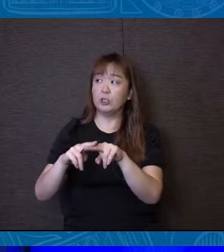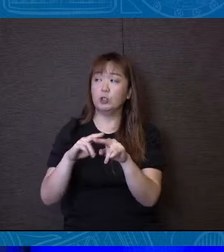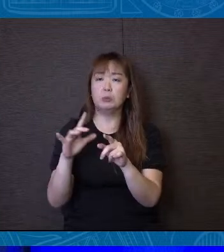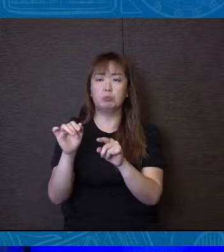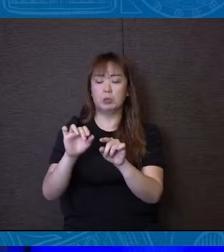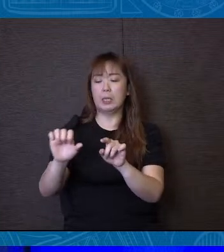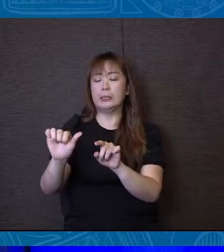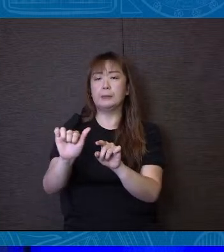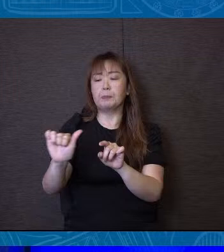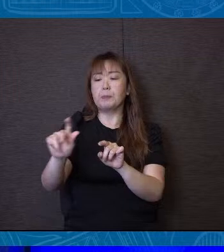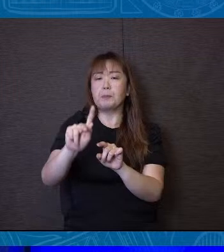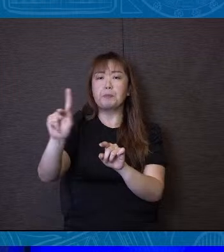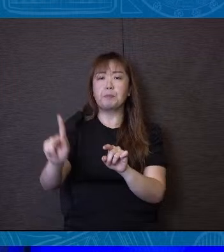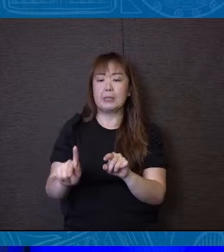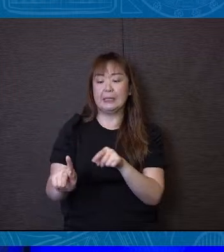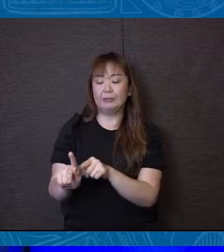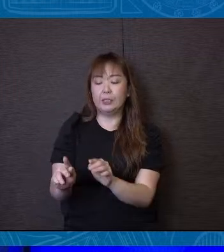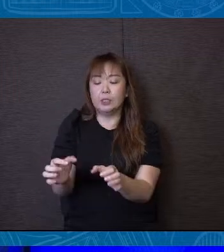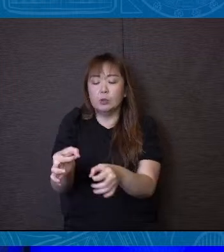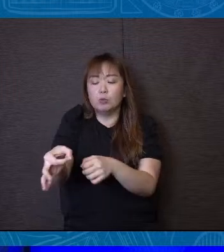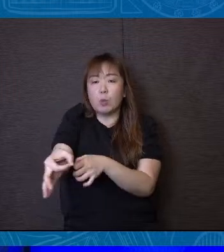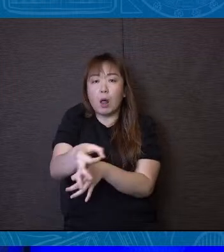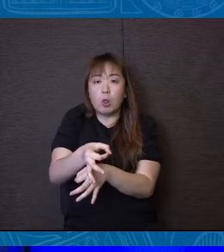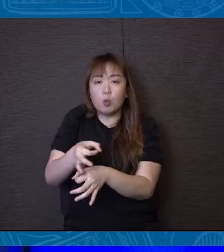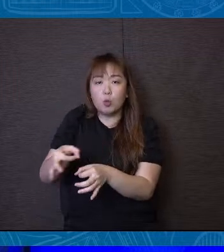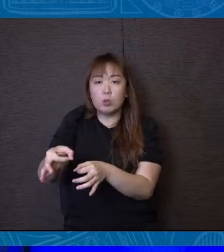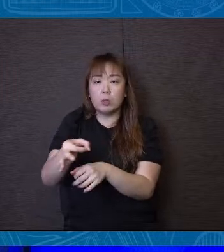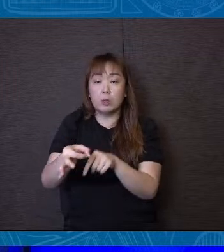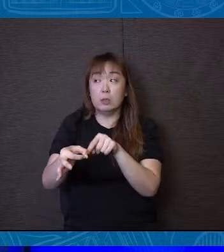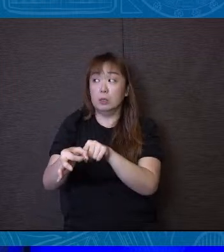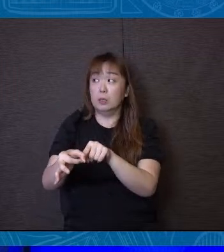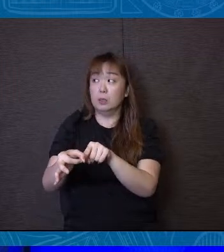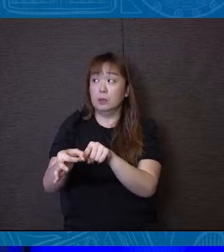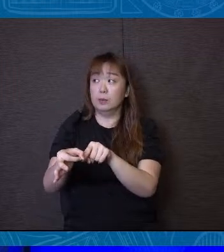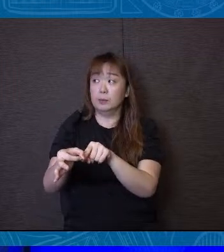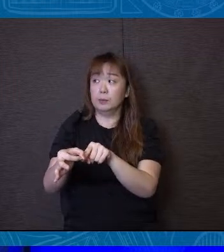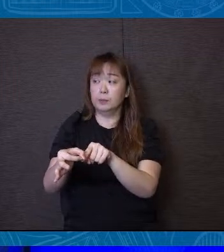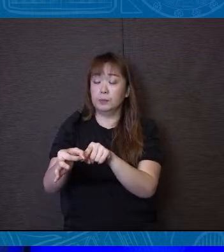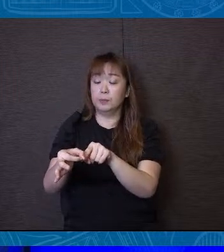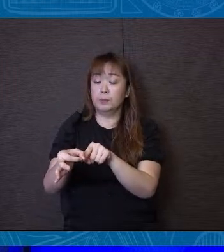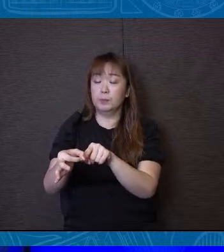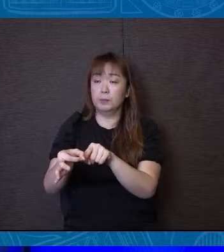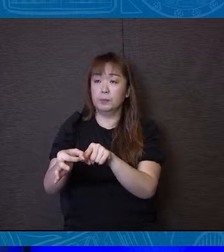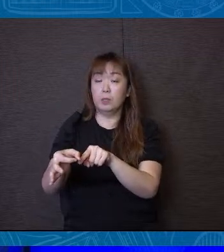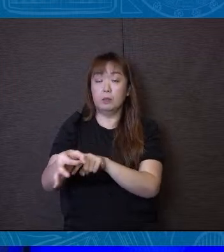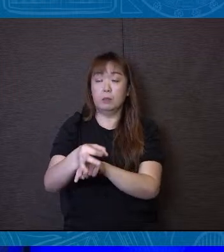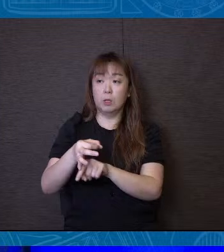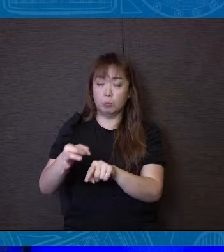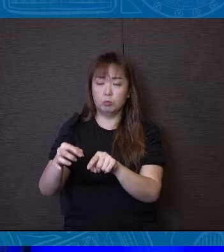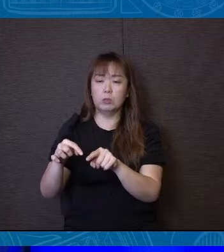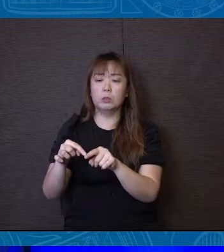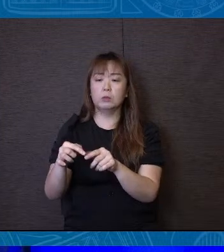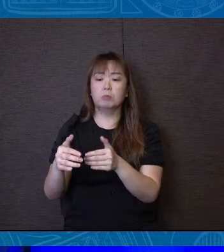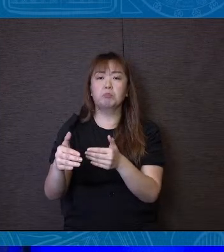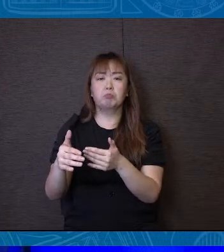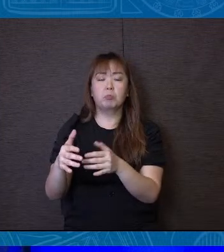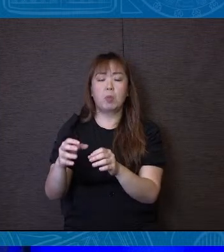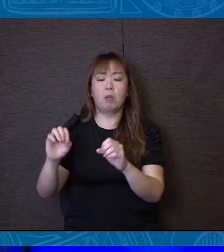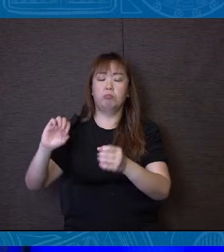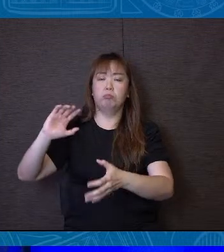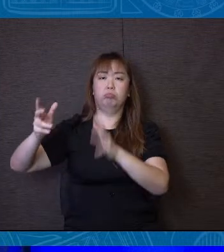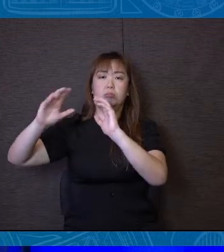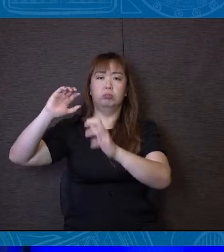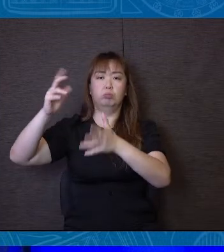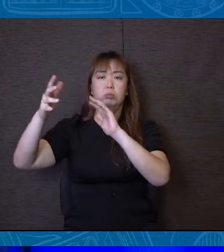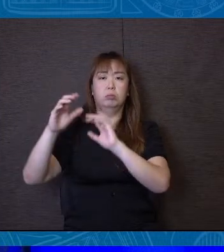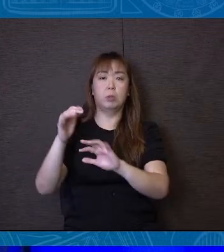So small island states, they are more vulnerable to the especially the natural hazards. So they are